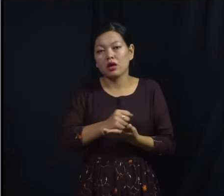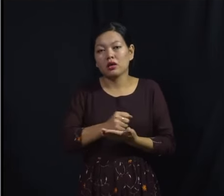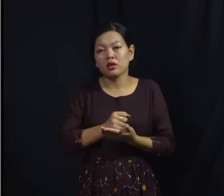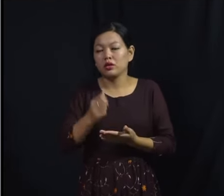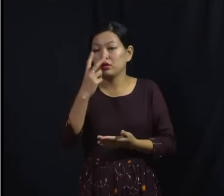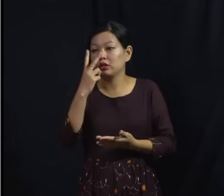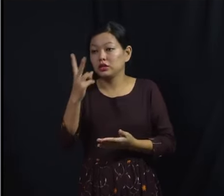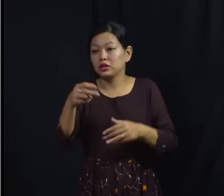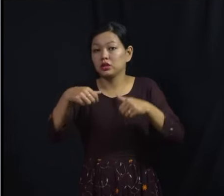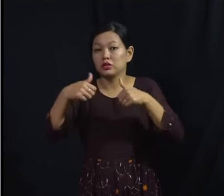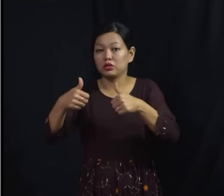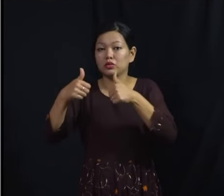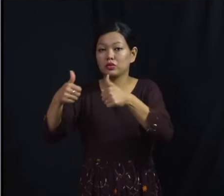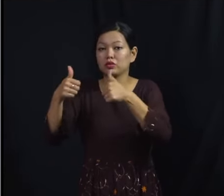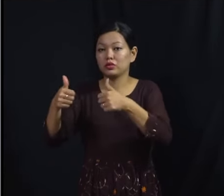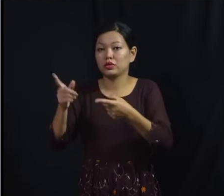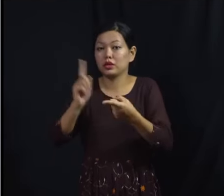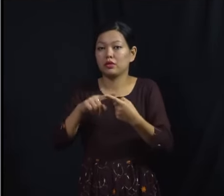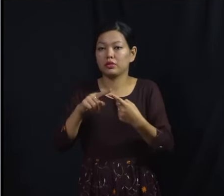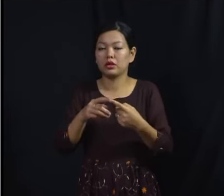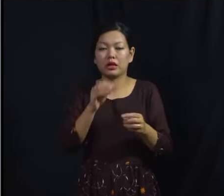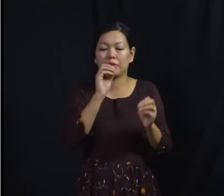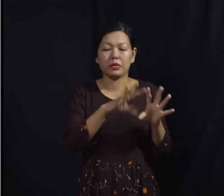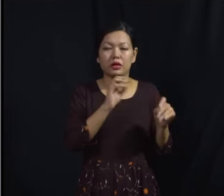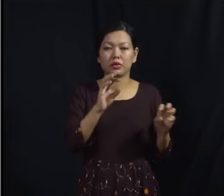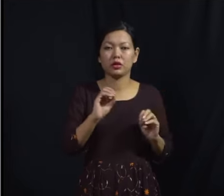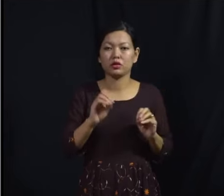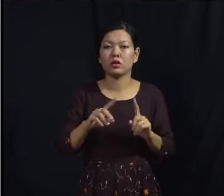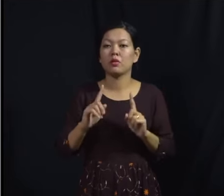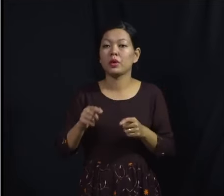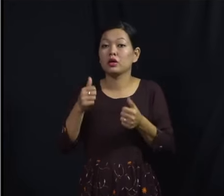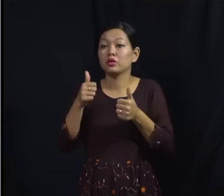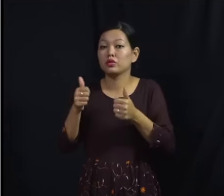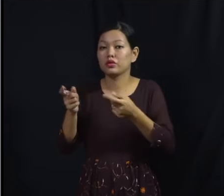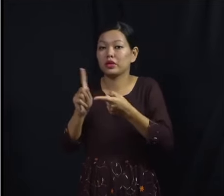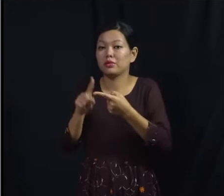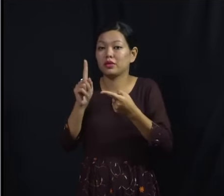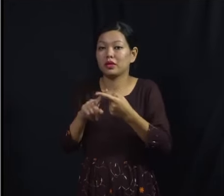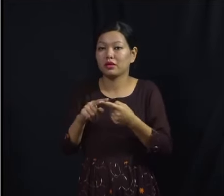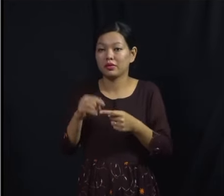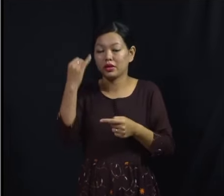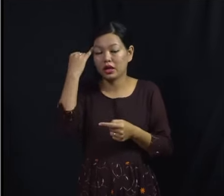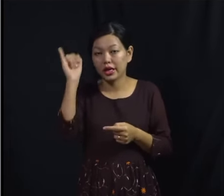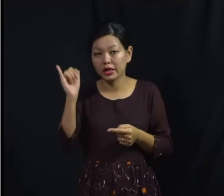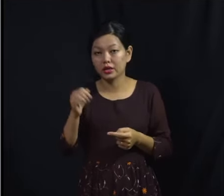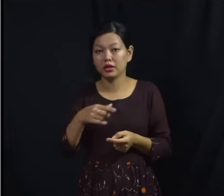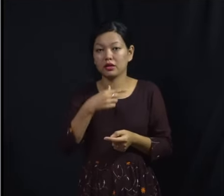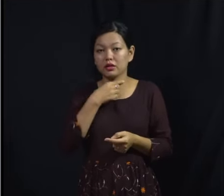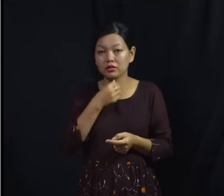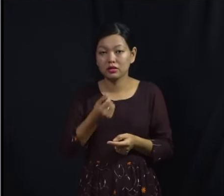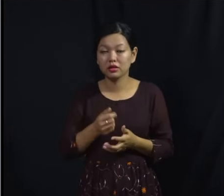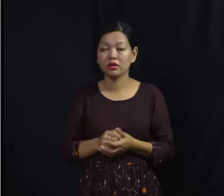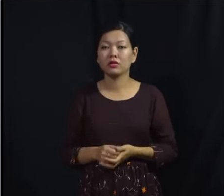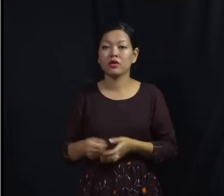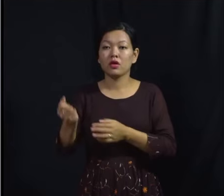able to become very successful. She dreams of becoming educated. And at a very young age, she dreamt